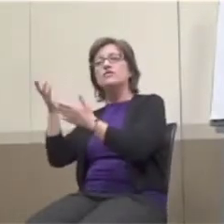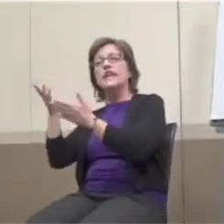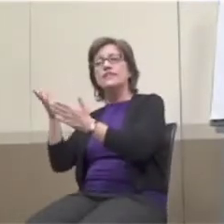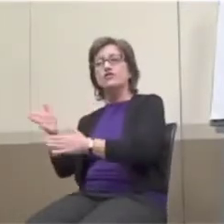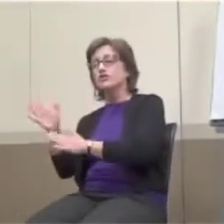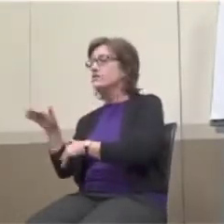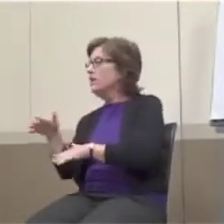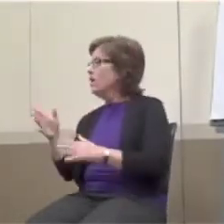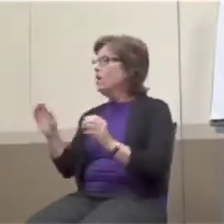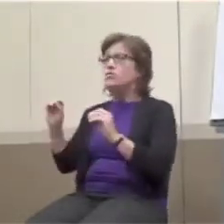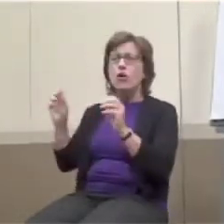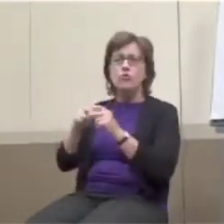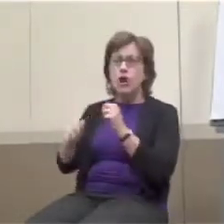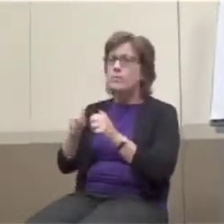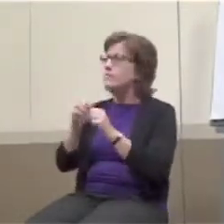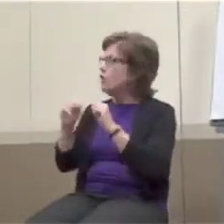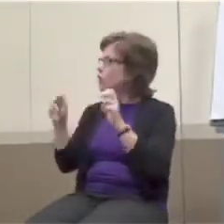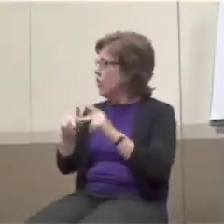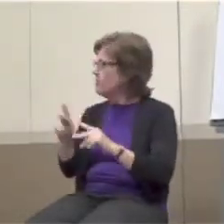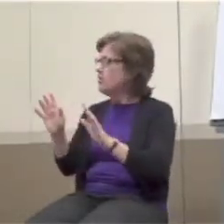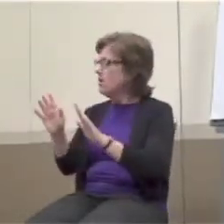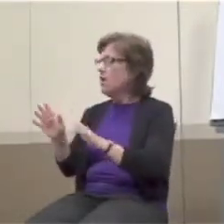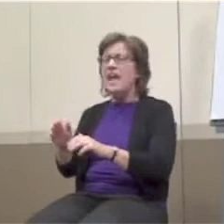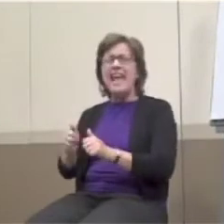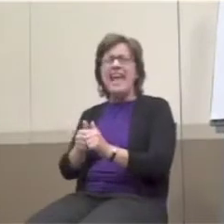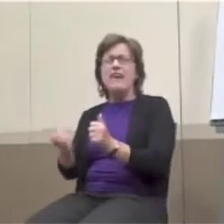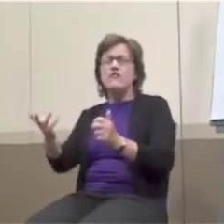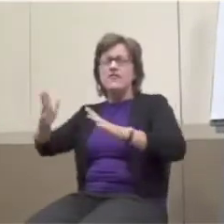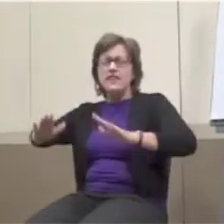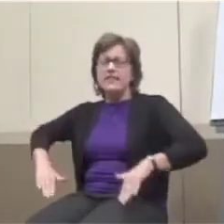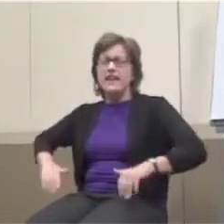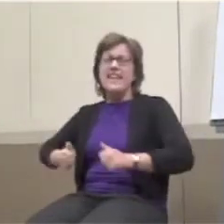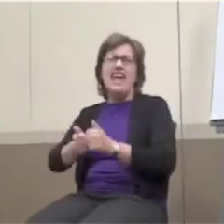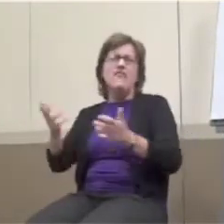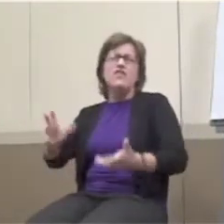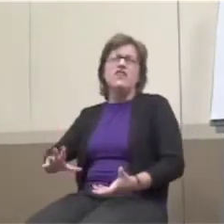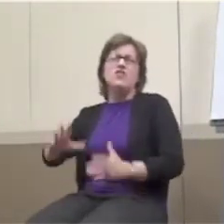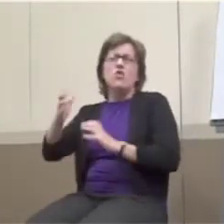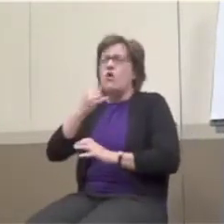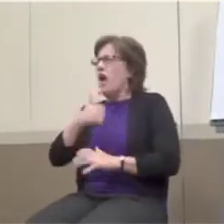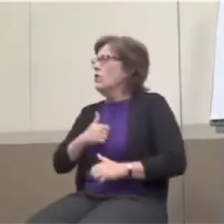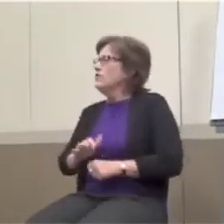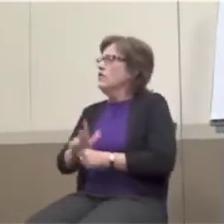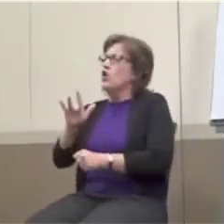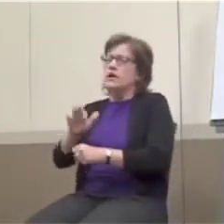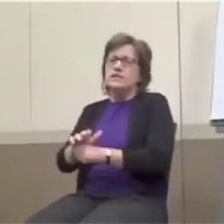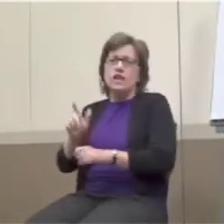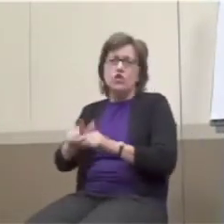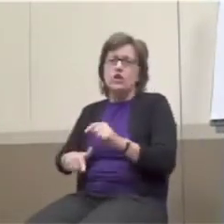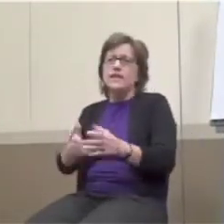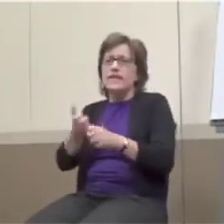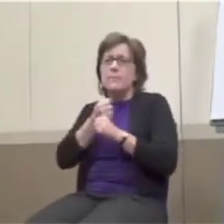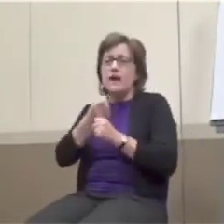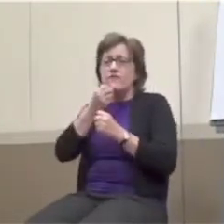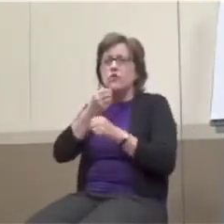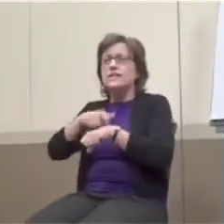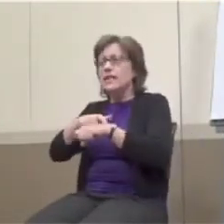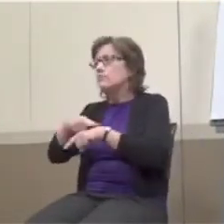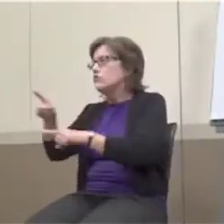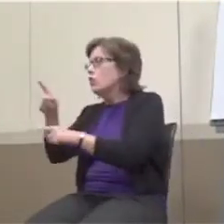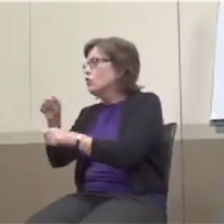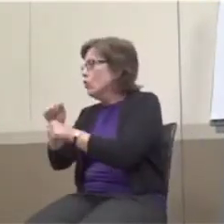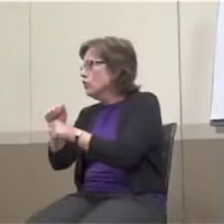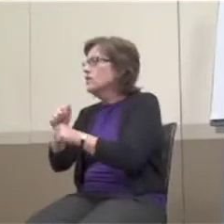problem. Everything was late. Everything went wrong. And so I was furious by the end of it because I was not going to get my food in time to be able to get to work. So I asked to speak